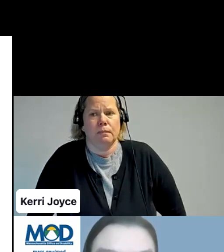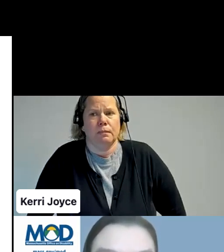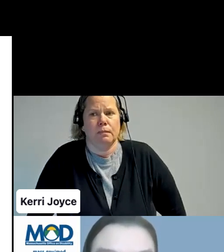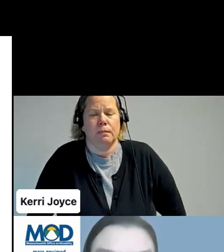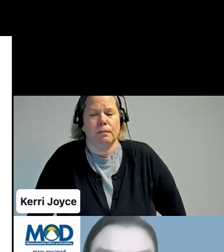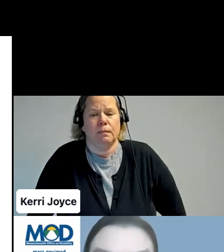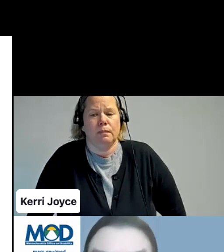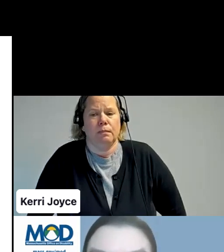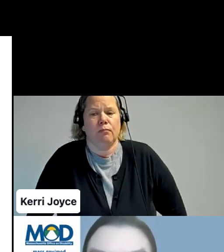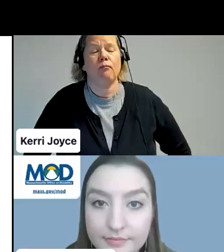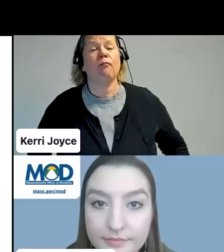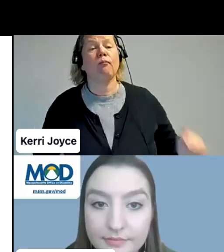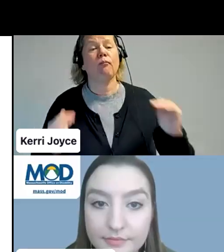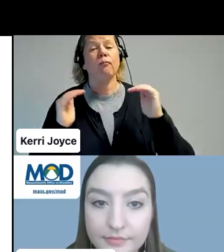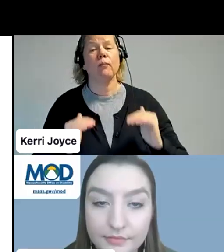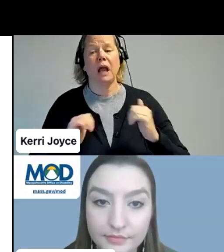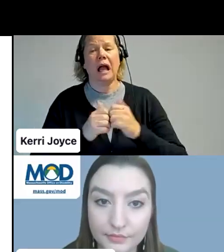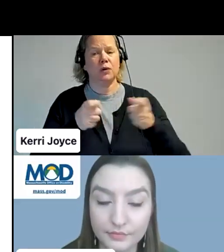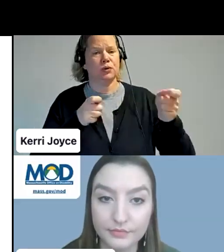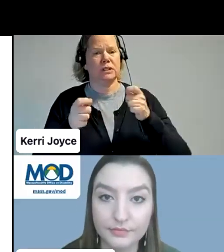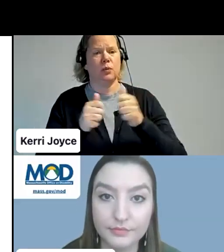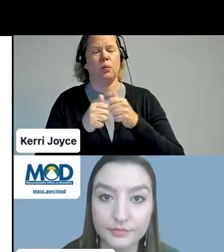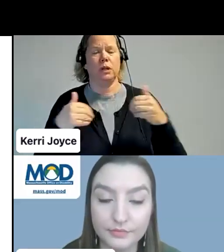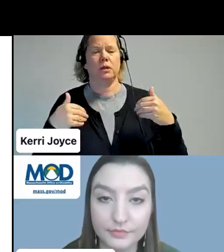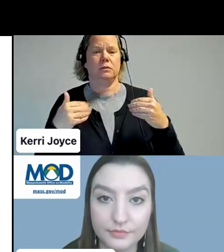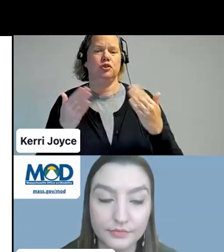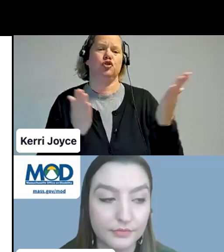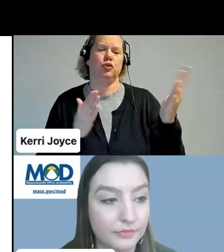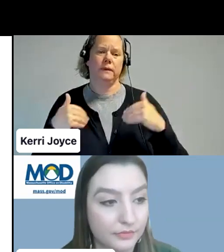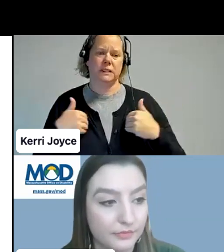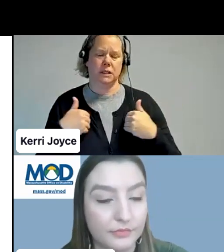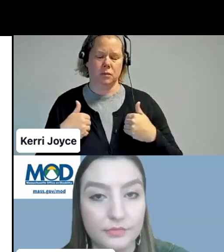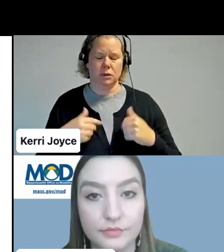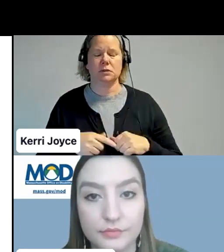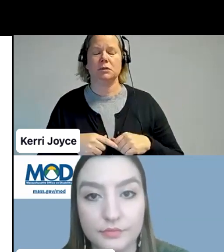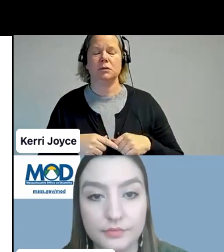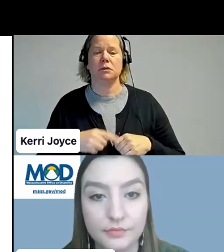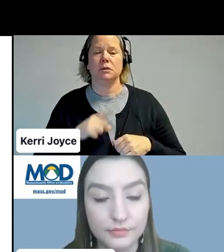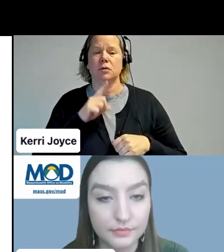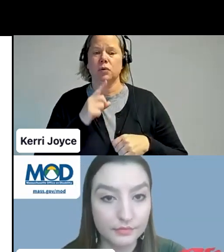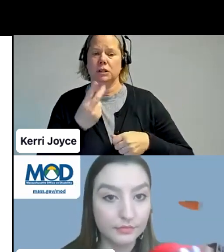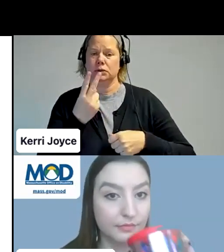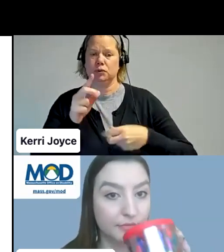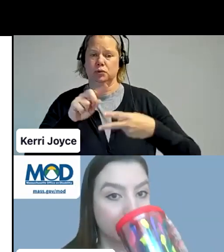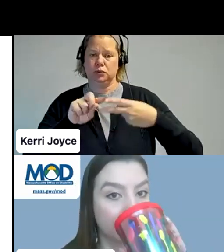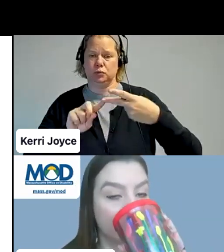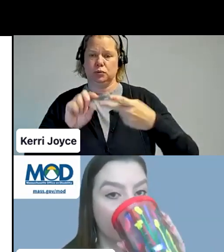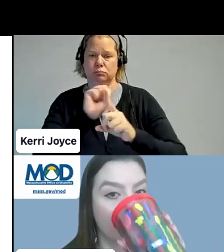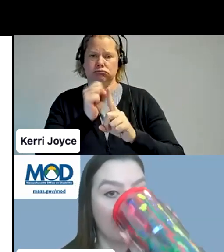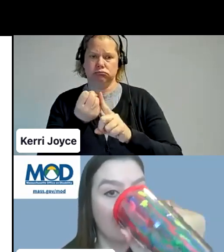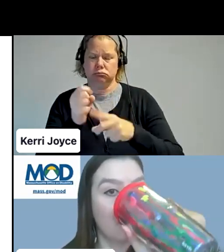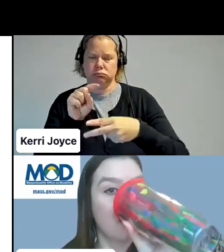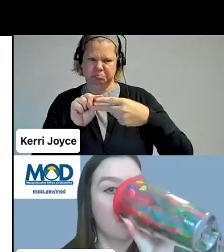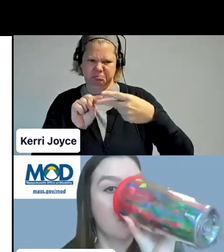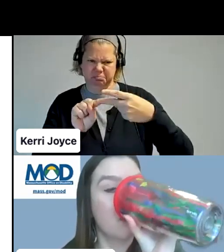So how to deal with service animals. This ends up boiling down to two main scenarios, or at least it's useful to think